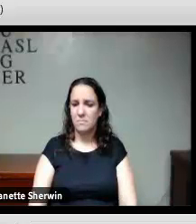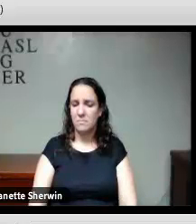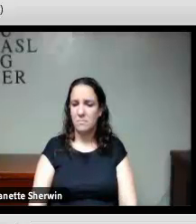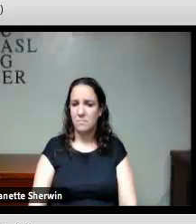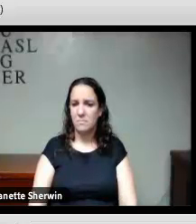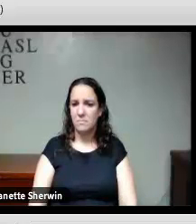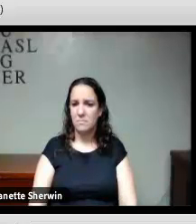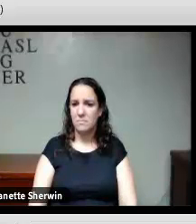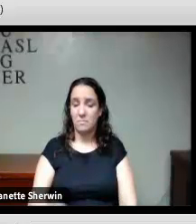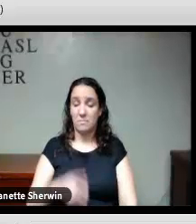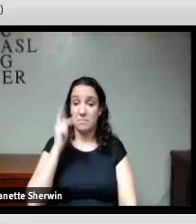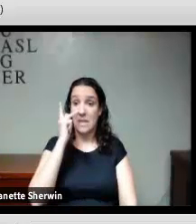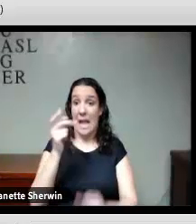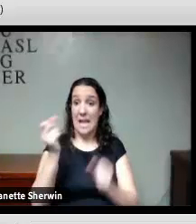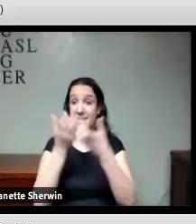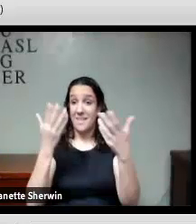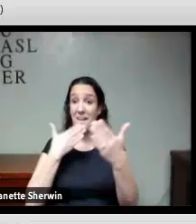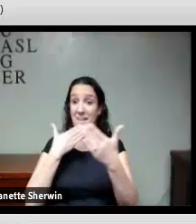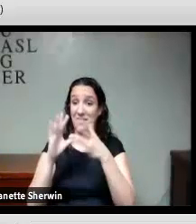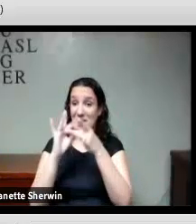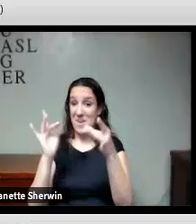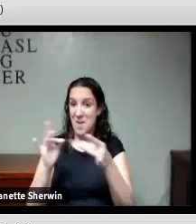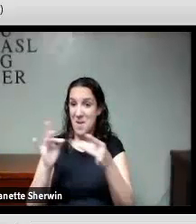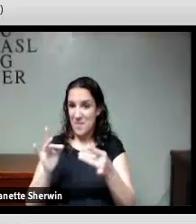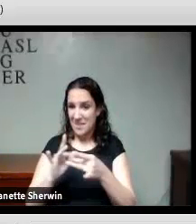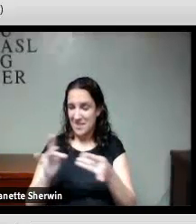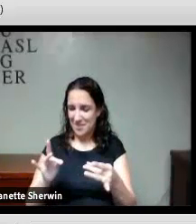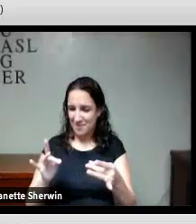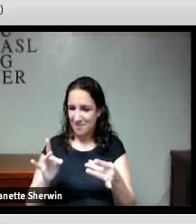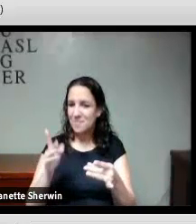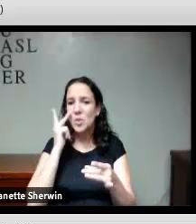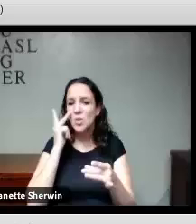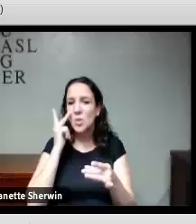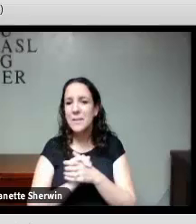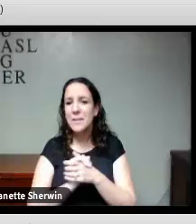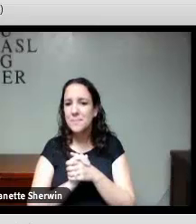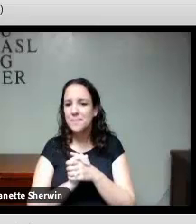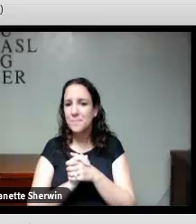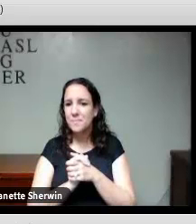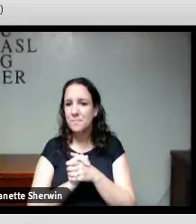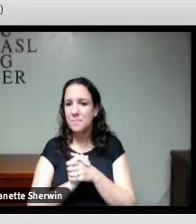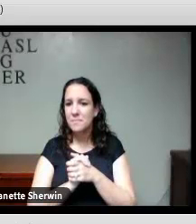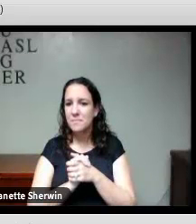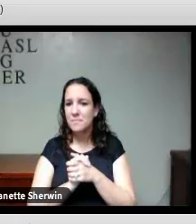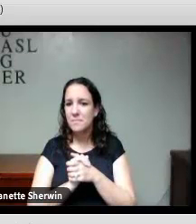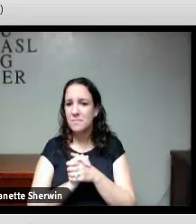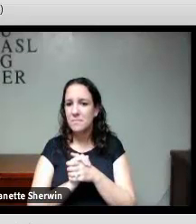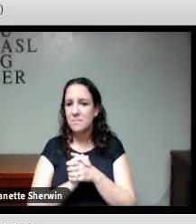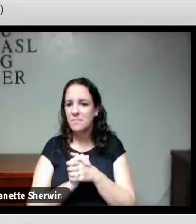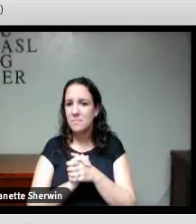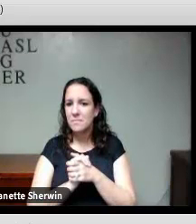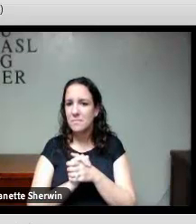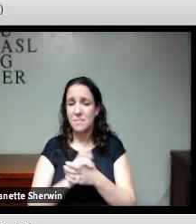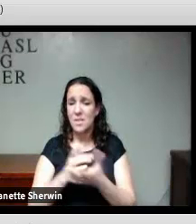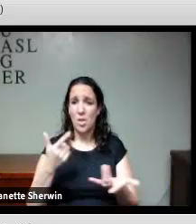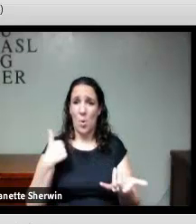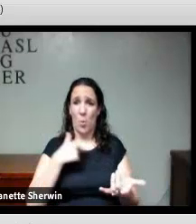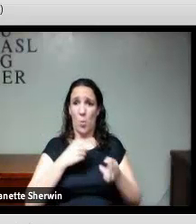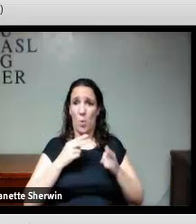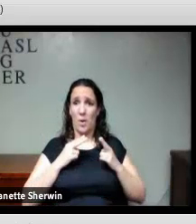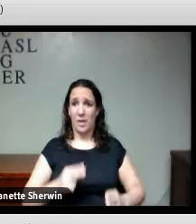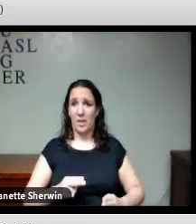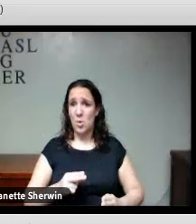I see lots of good comments popping into the chat box. Let's take a look. I think we all understand it, and yet we're human and we still don't always get it right, but